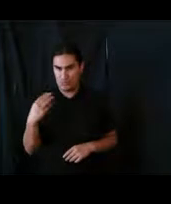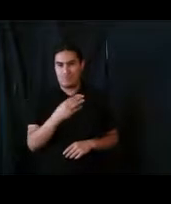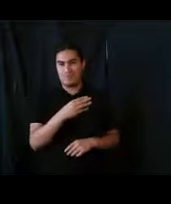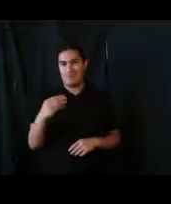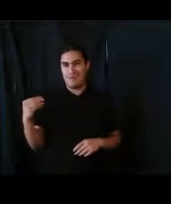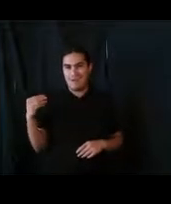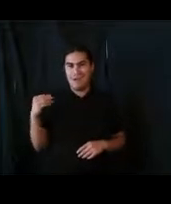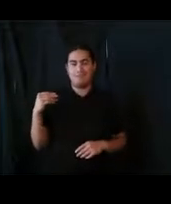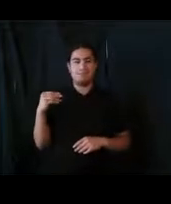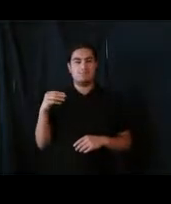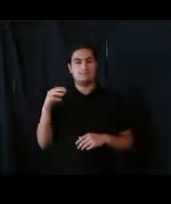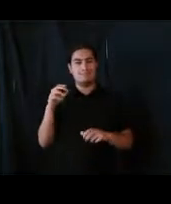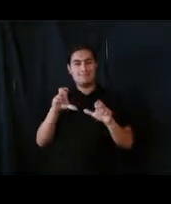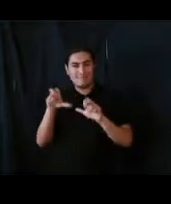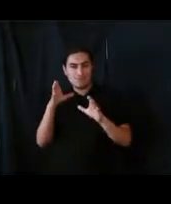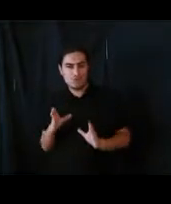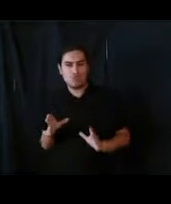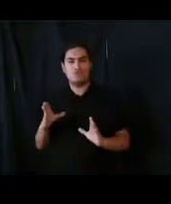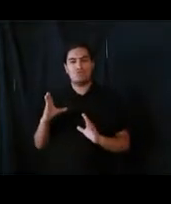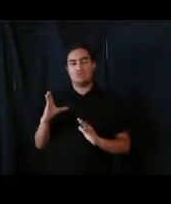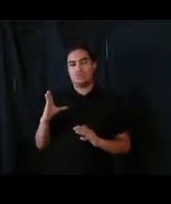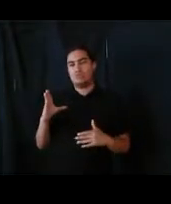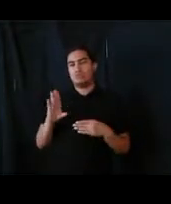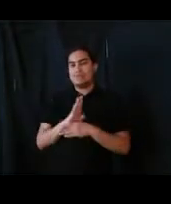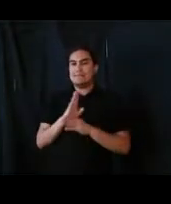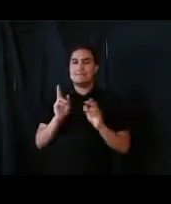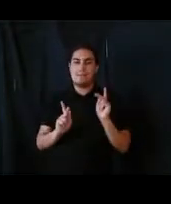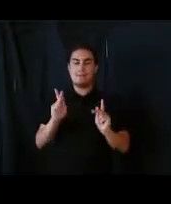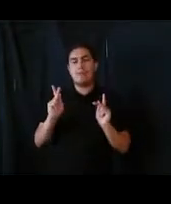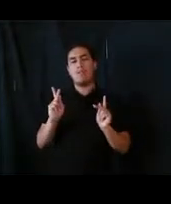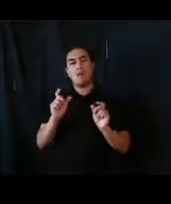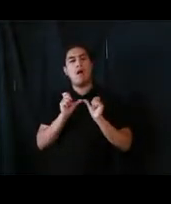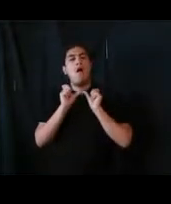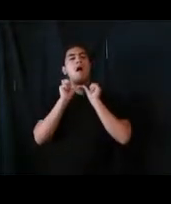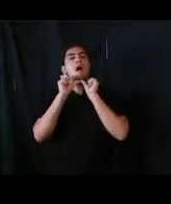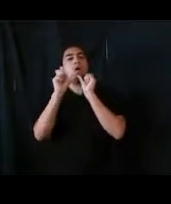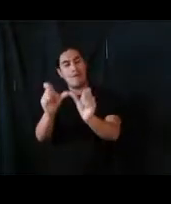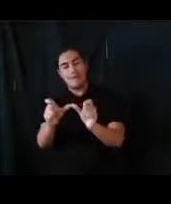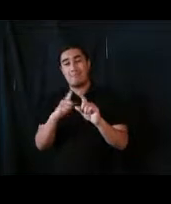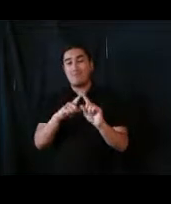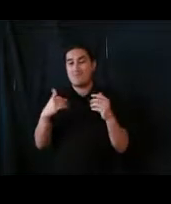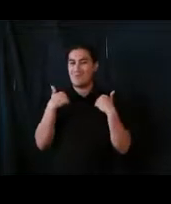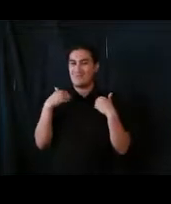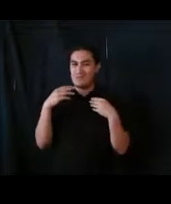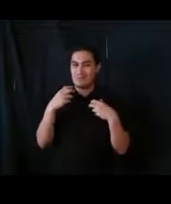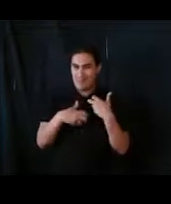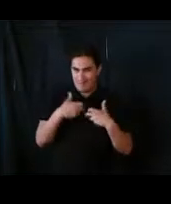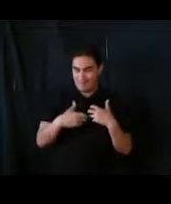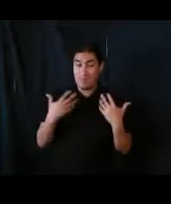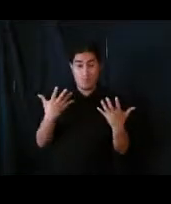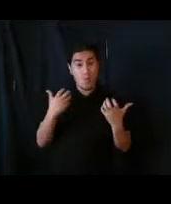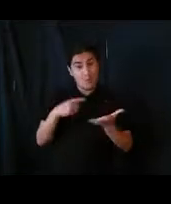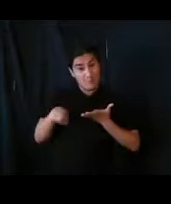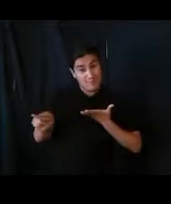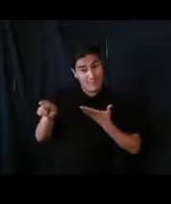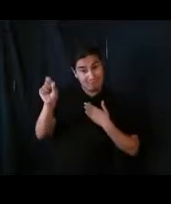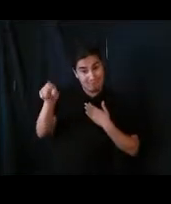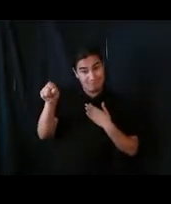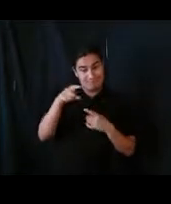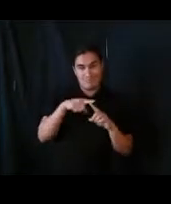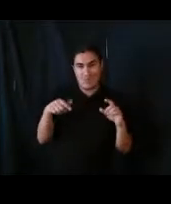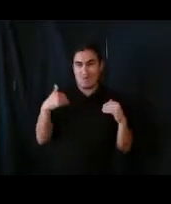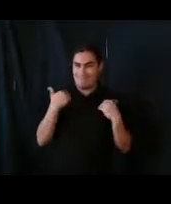ongoing basis and we've got a little bit of a problem in that we would love to compensate them but there are